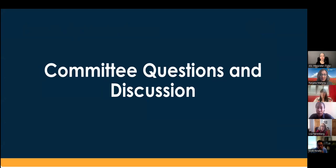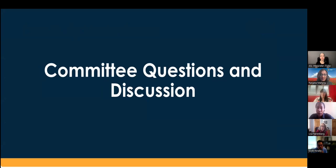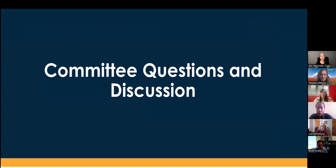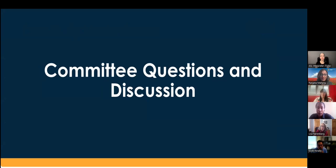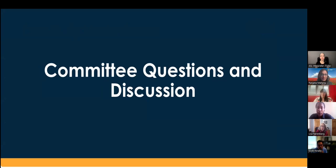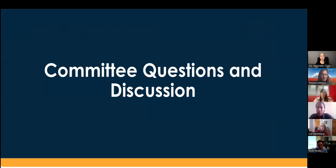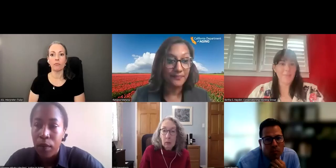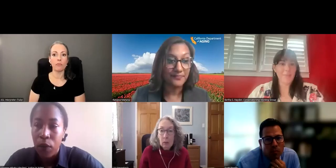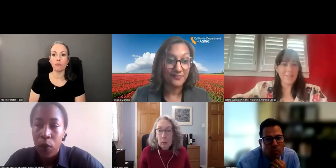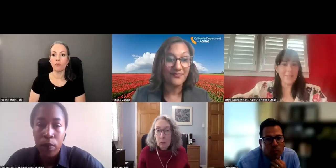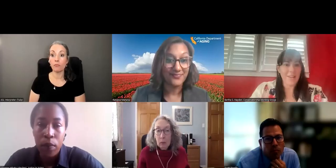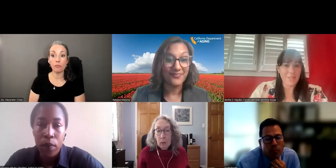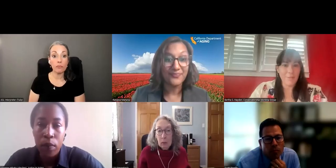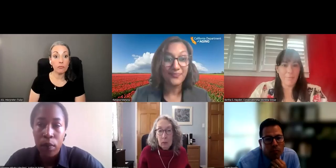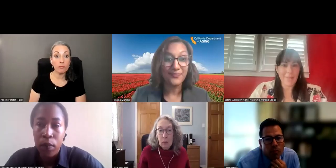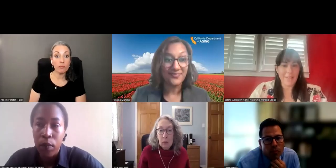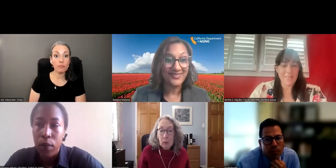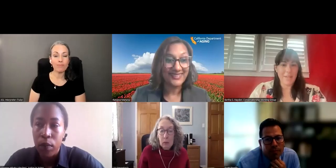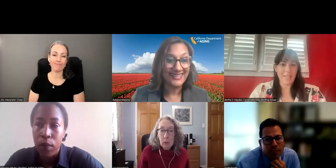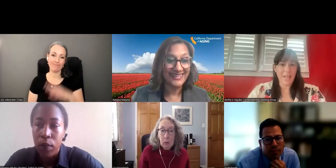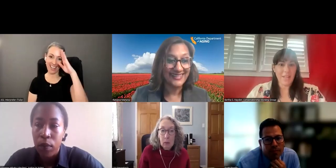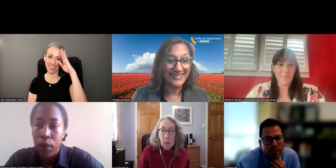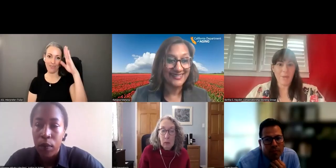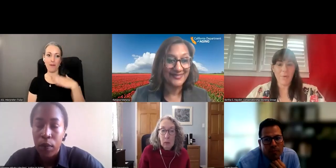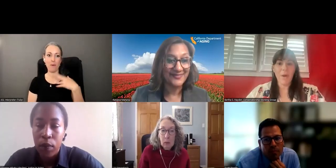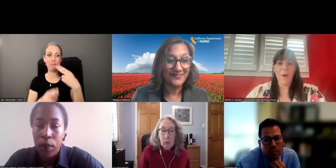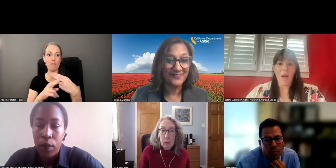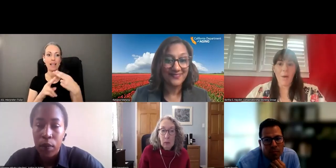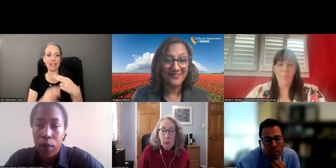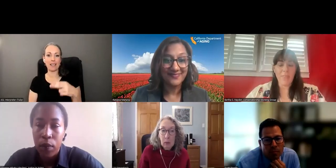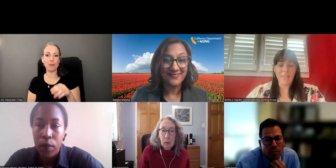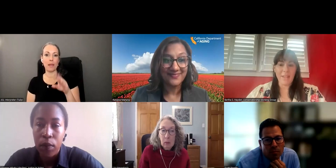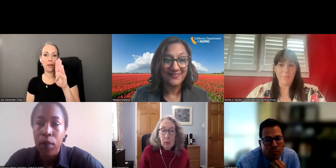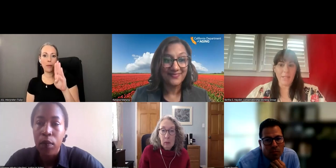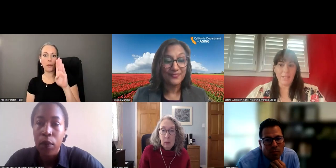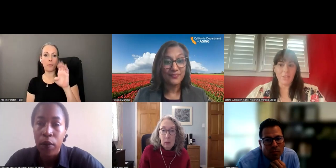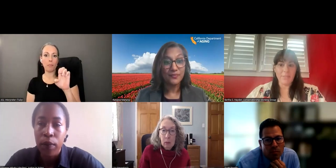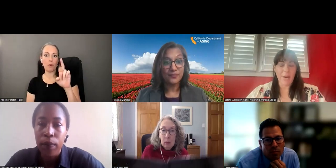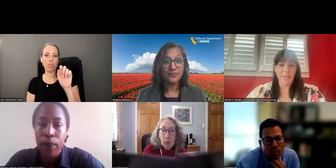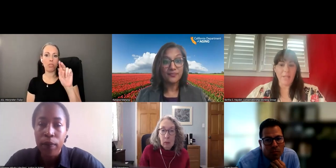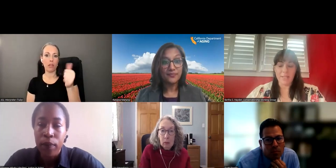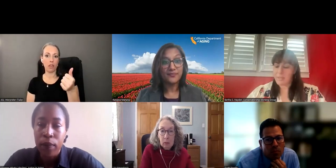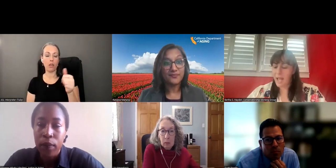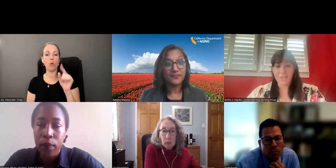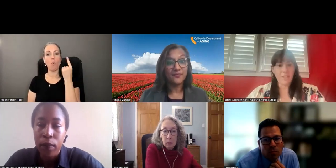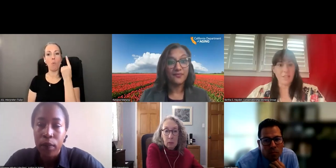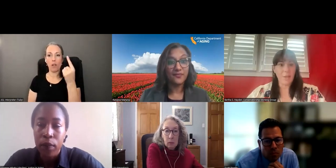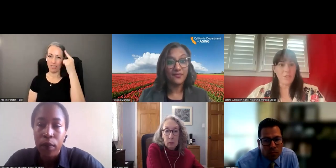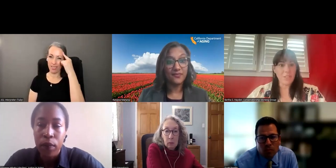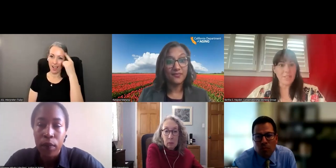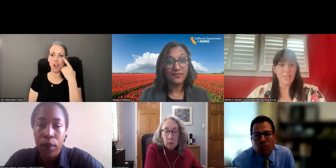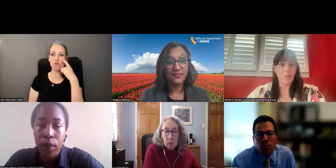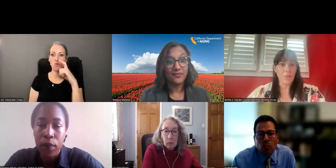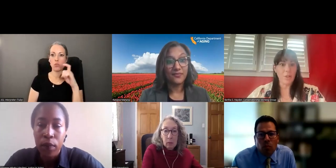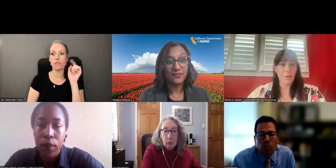If I... Good afternoon. My name is Bertha. One thing that immediately jumps out is Hector's